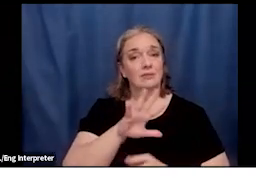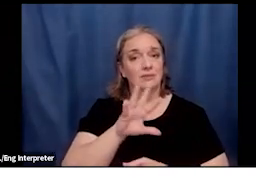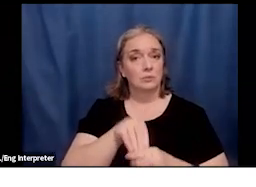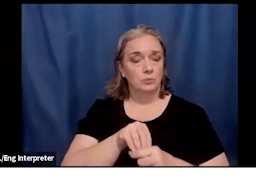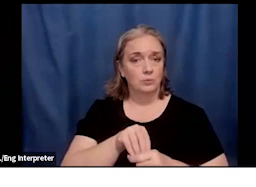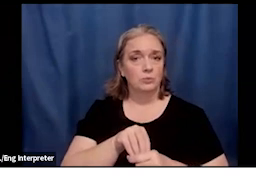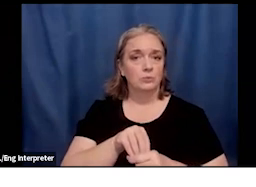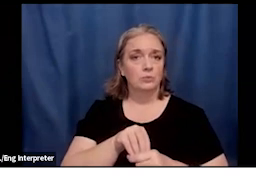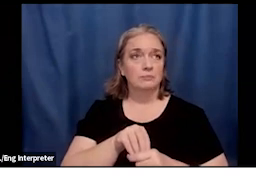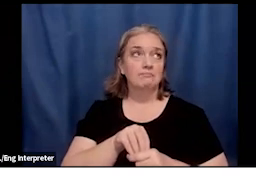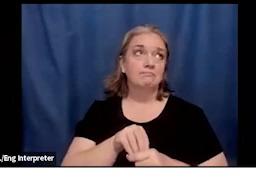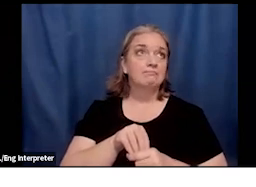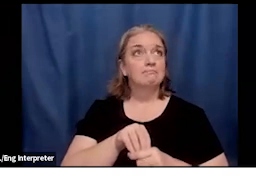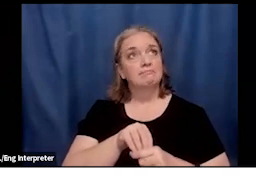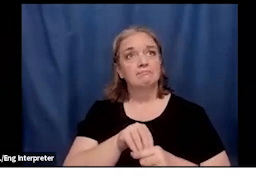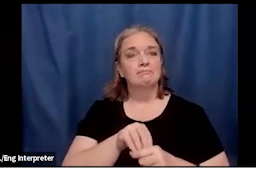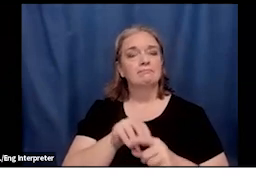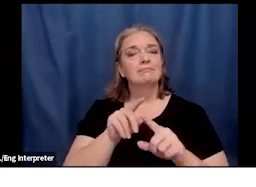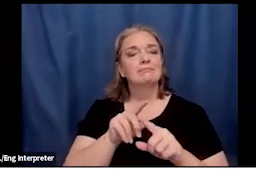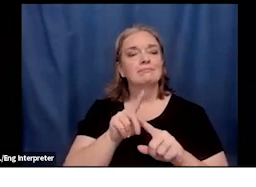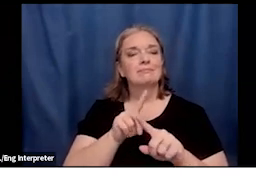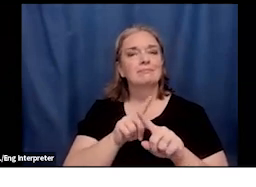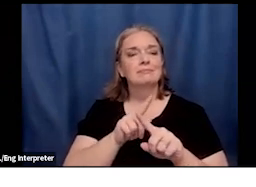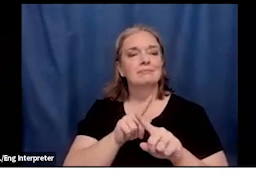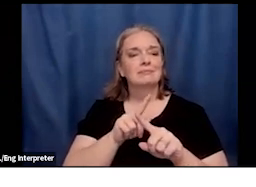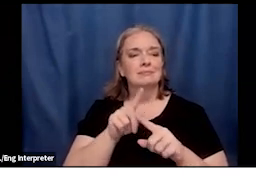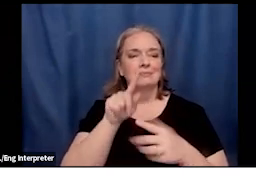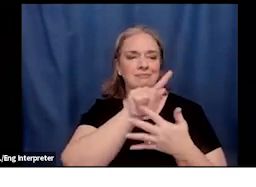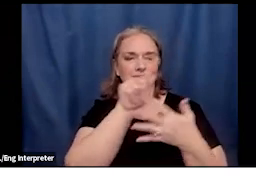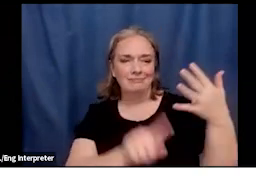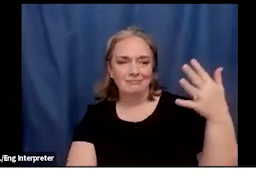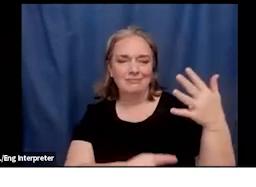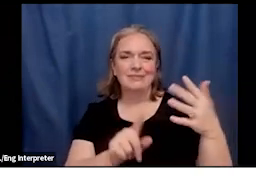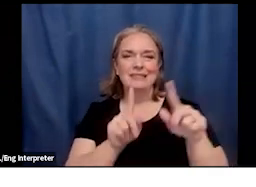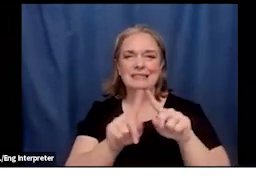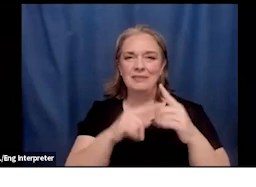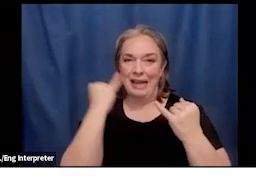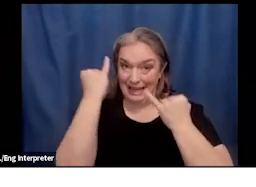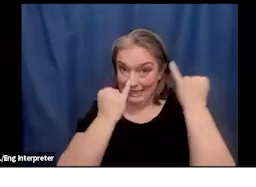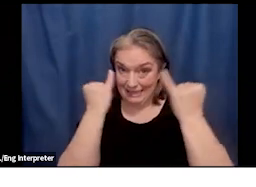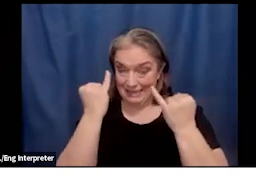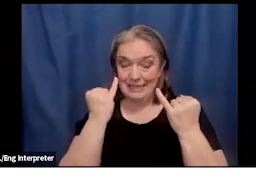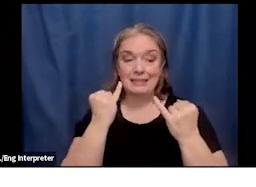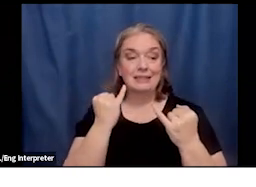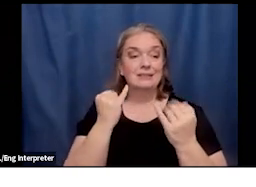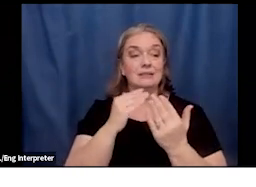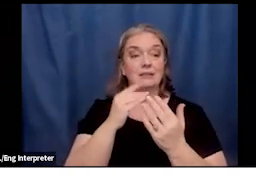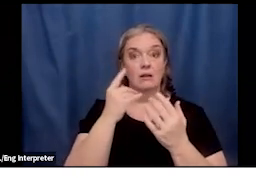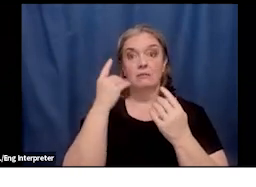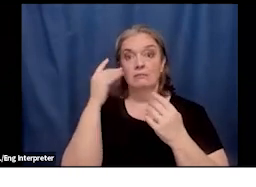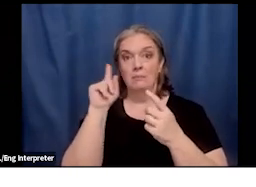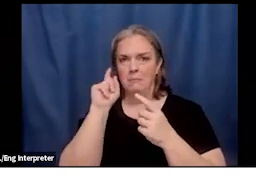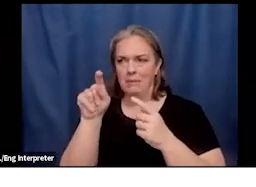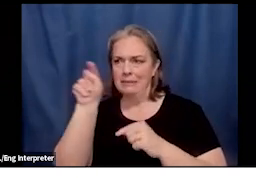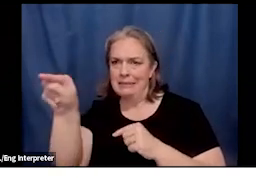contain sort of intersections of these things that you see listed here. So public programs, events, performances, which can look